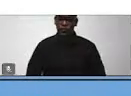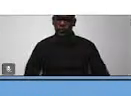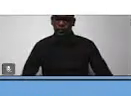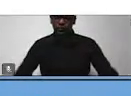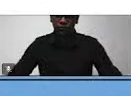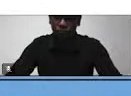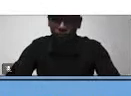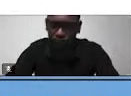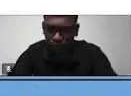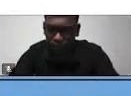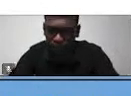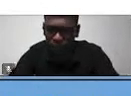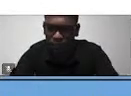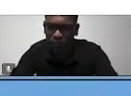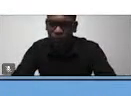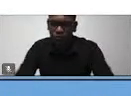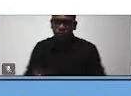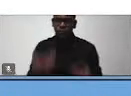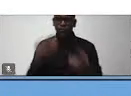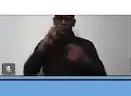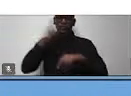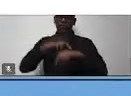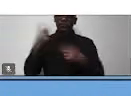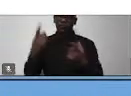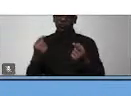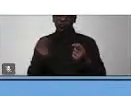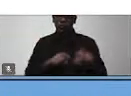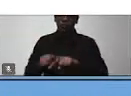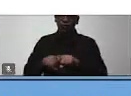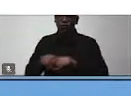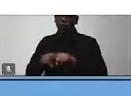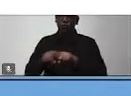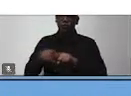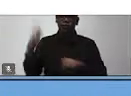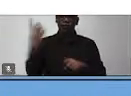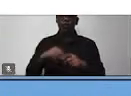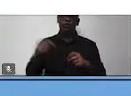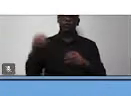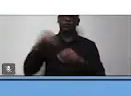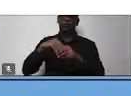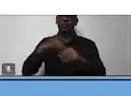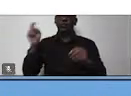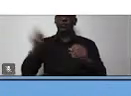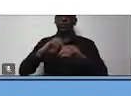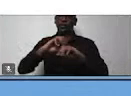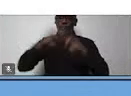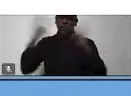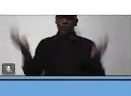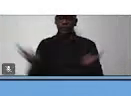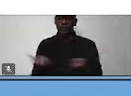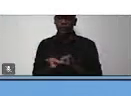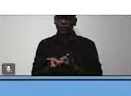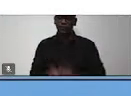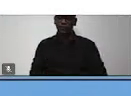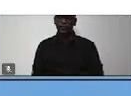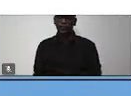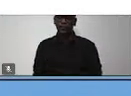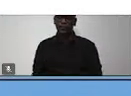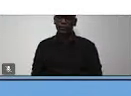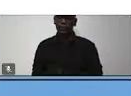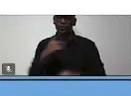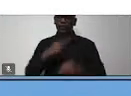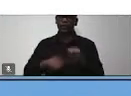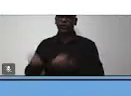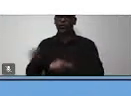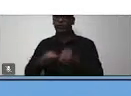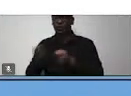destination. So what do we need to do to compete with investment from around the world in order to be able to attract investment? From the trade promotion